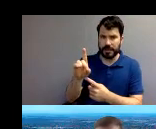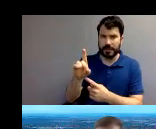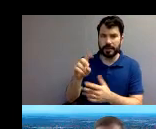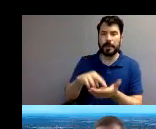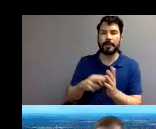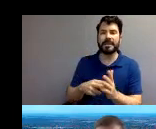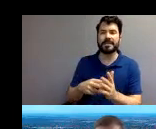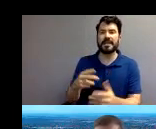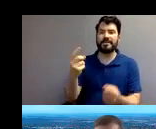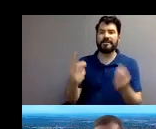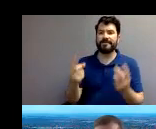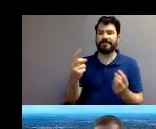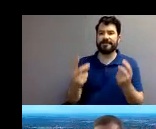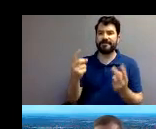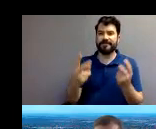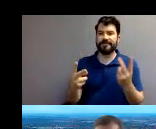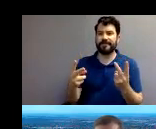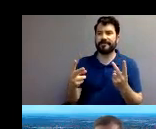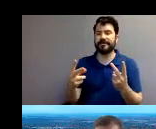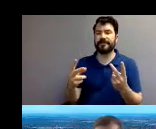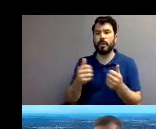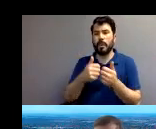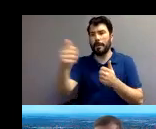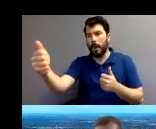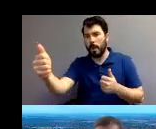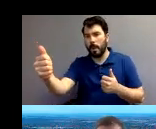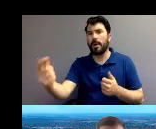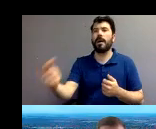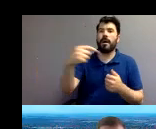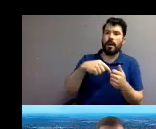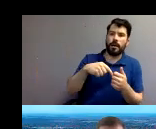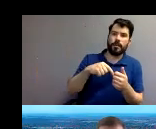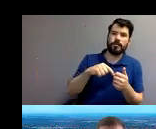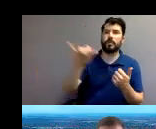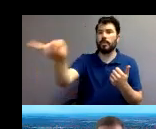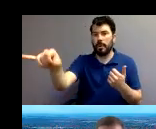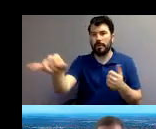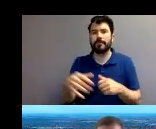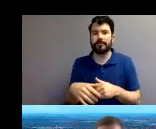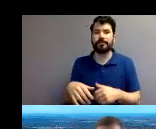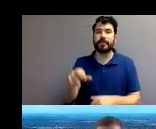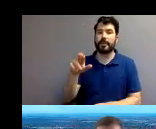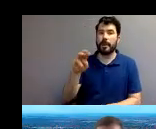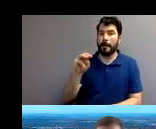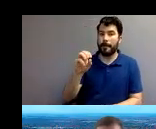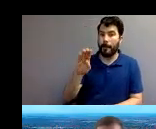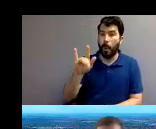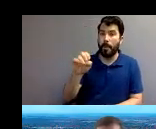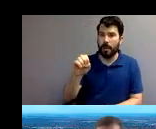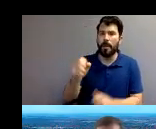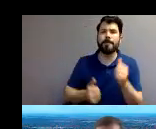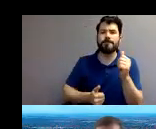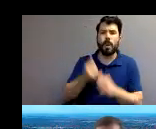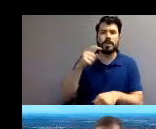on-site and remotely. And mobile will work remotely for the majority of their work week. And then we'll have